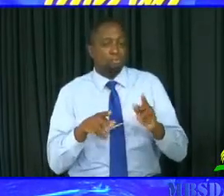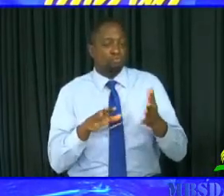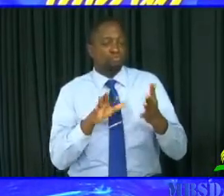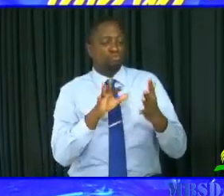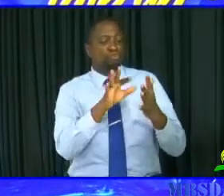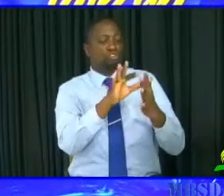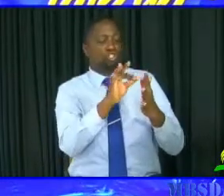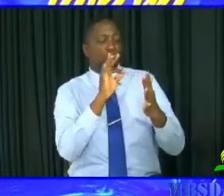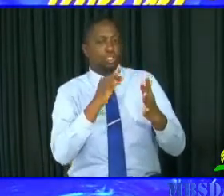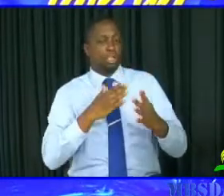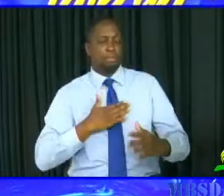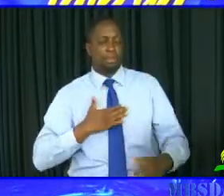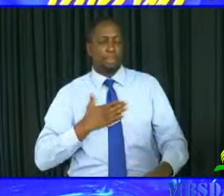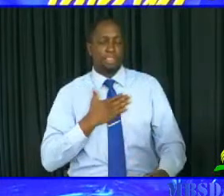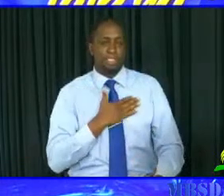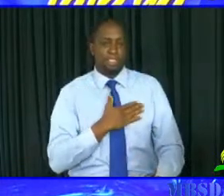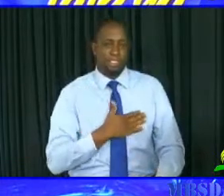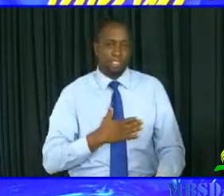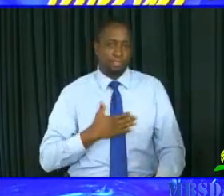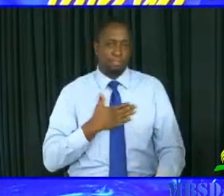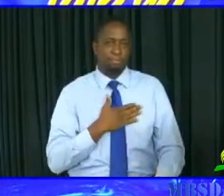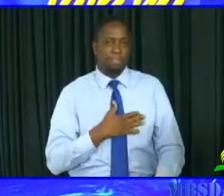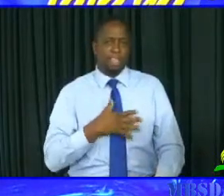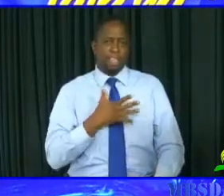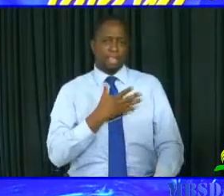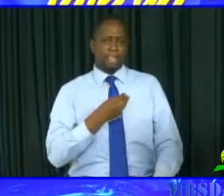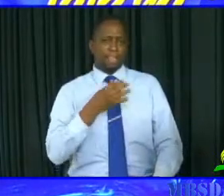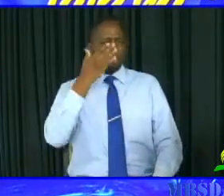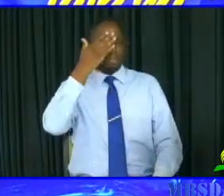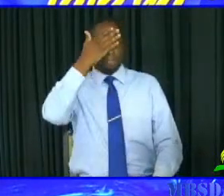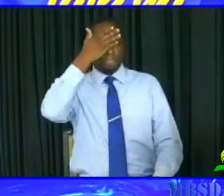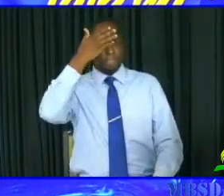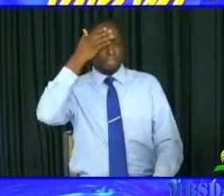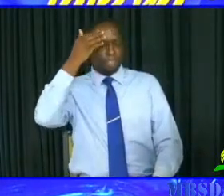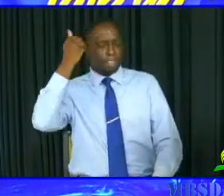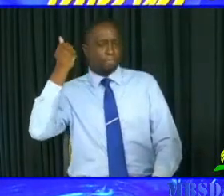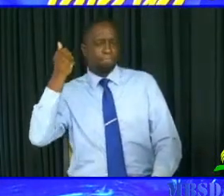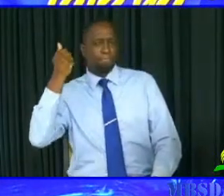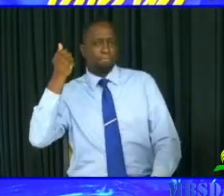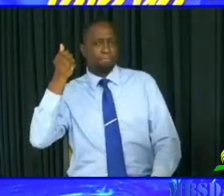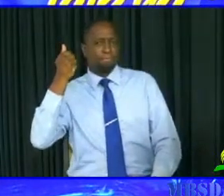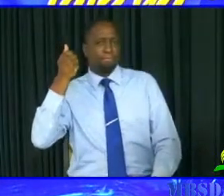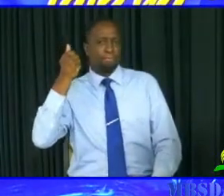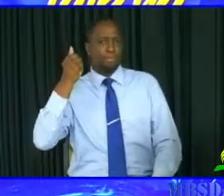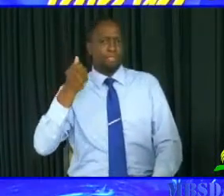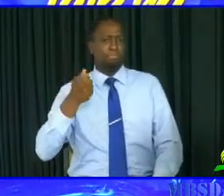choose pleasures and forget about their